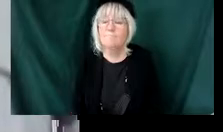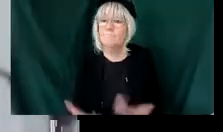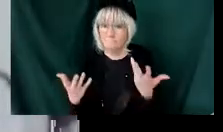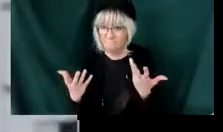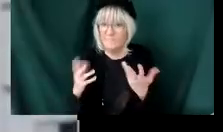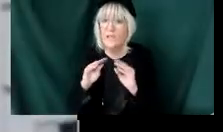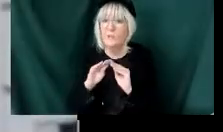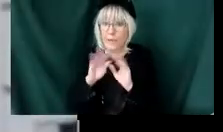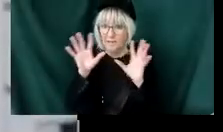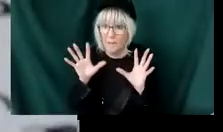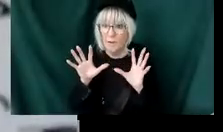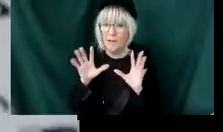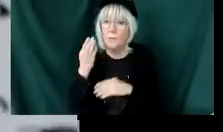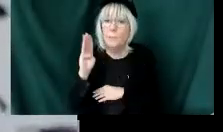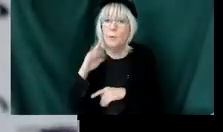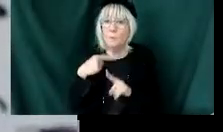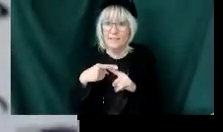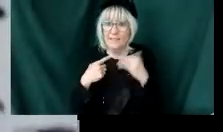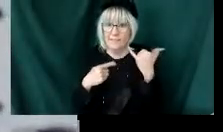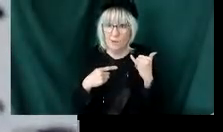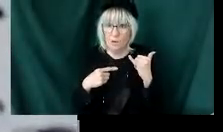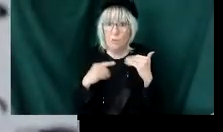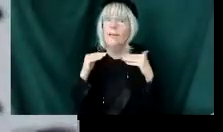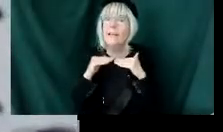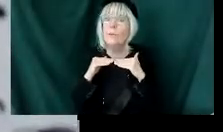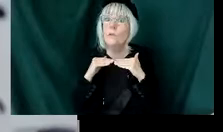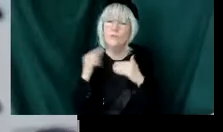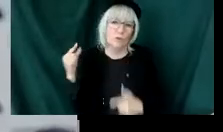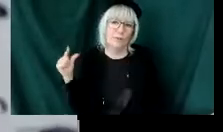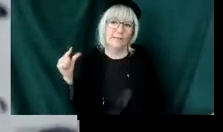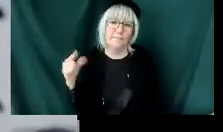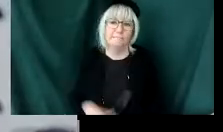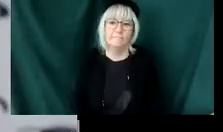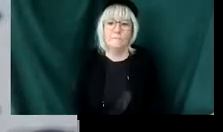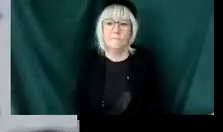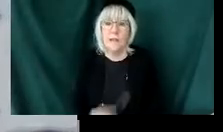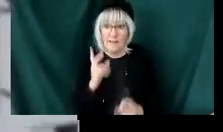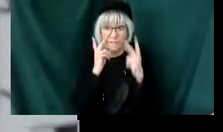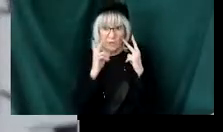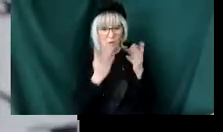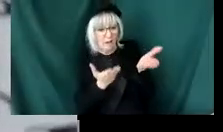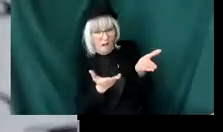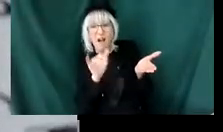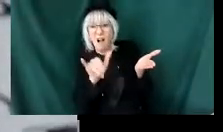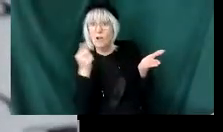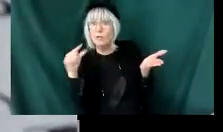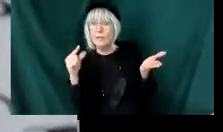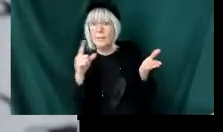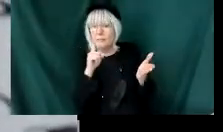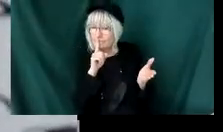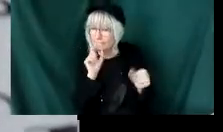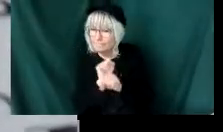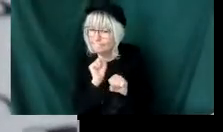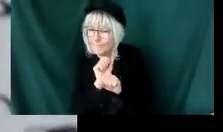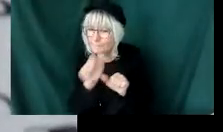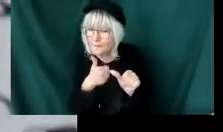Transparent blue plus yellow equals green. Visually, we see green, but it's actually